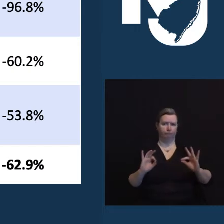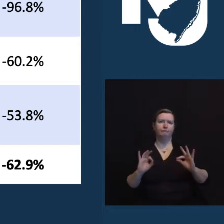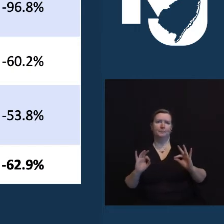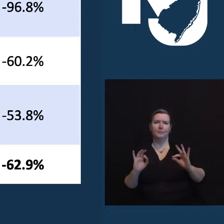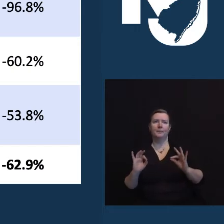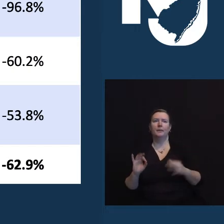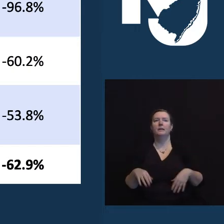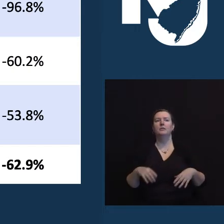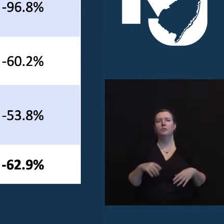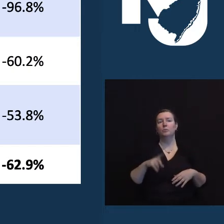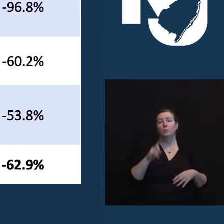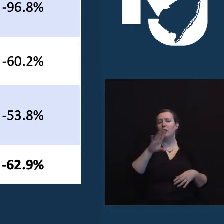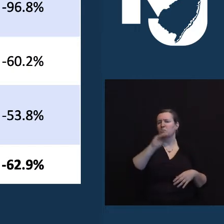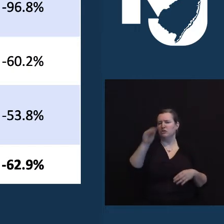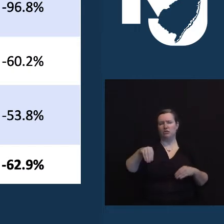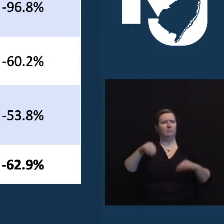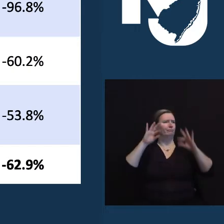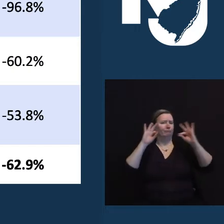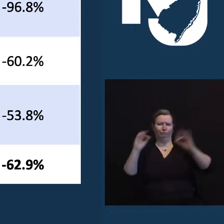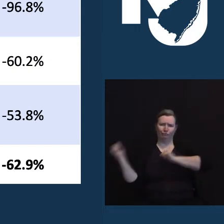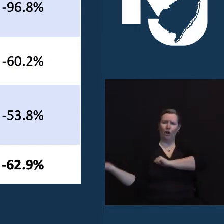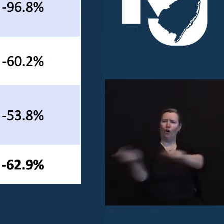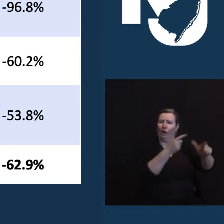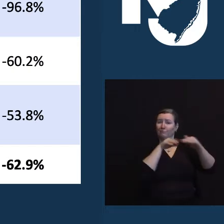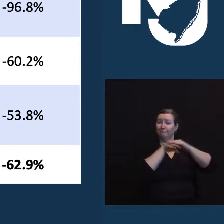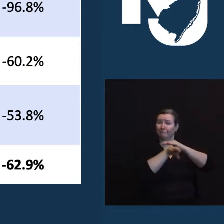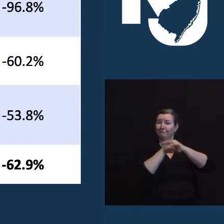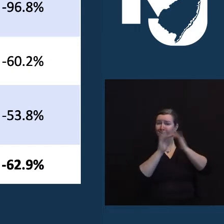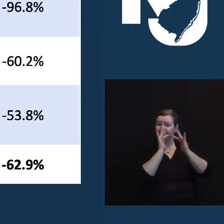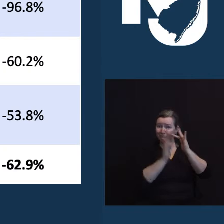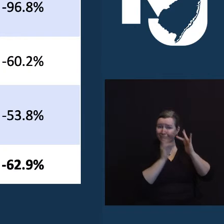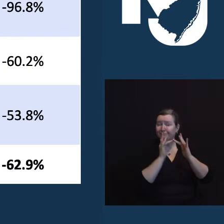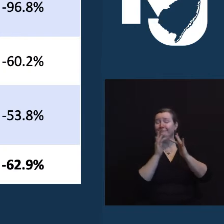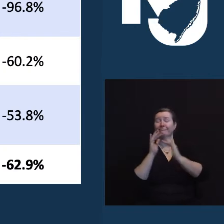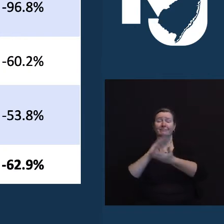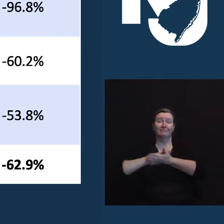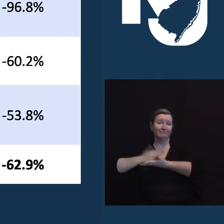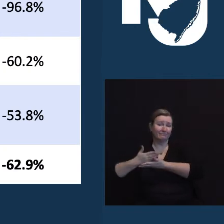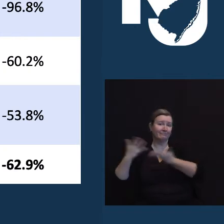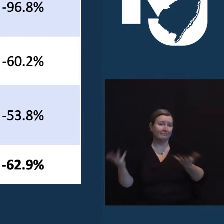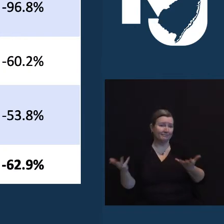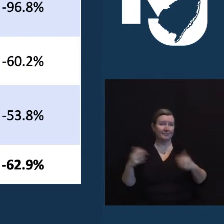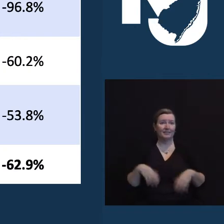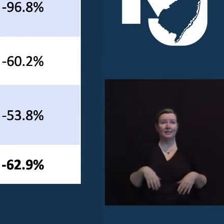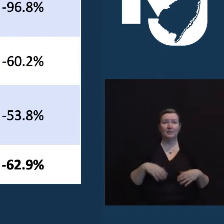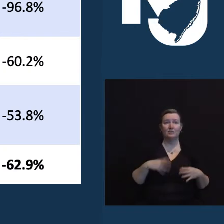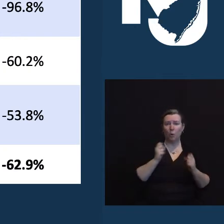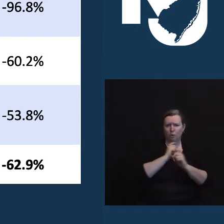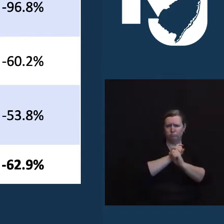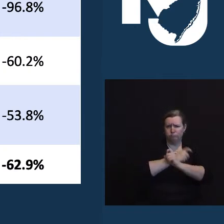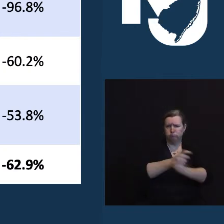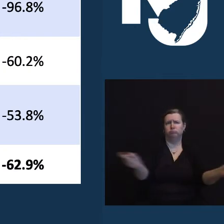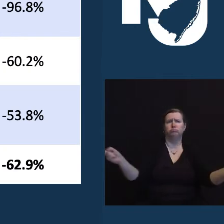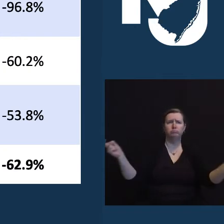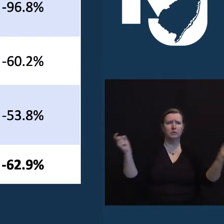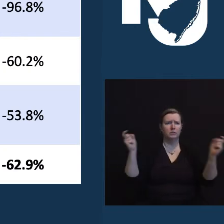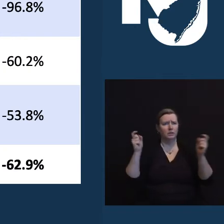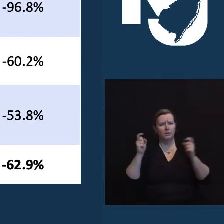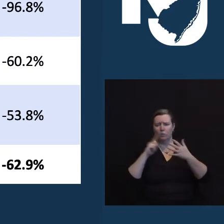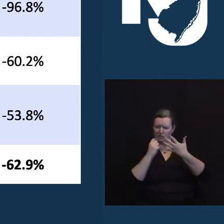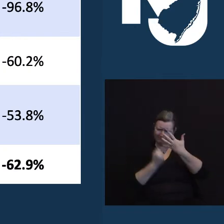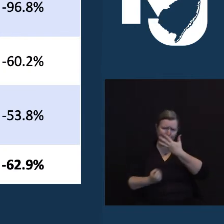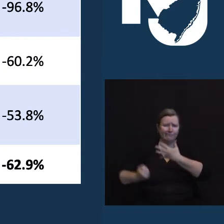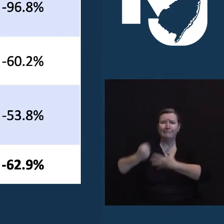divide will be closed. Closing the digital divide has remained a priority for Acting Commissioner